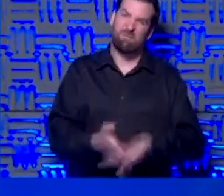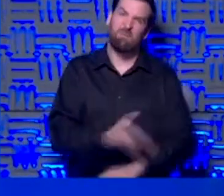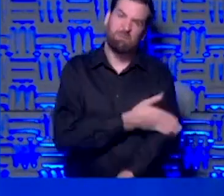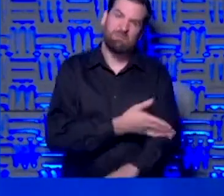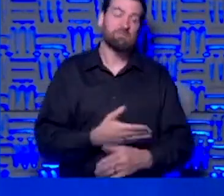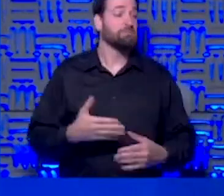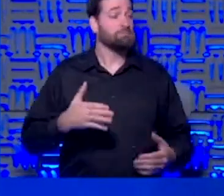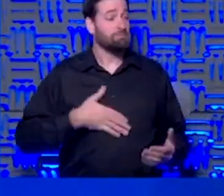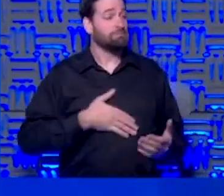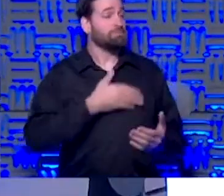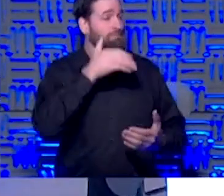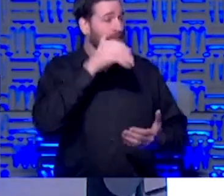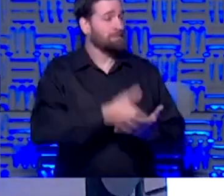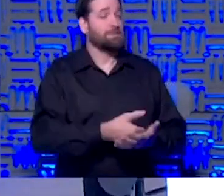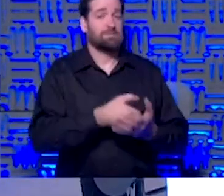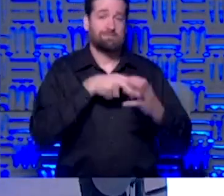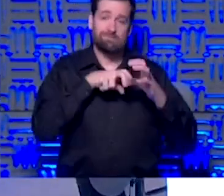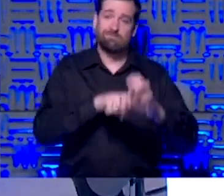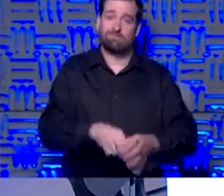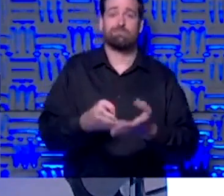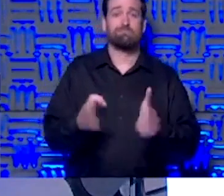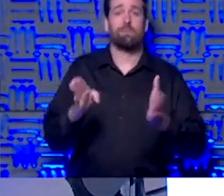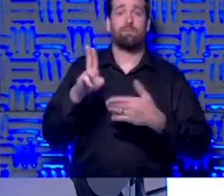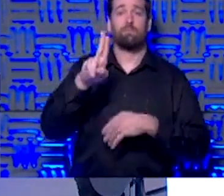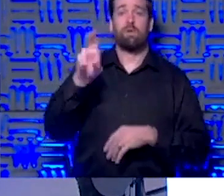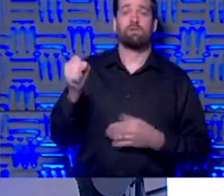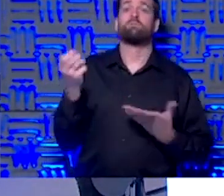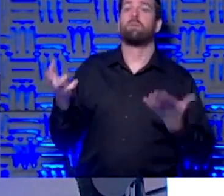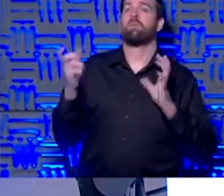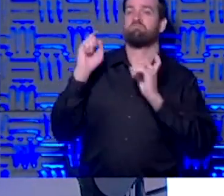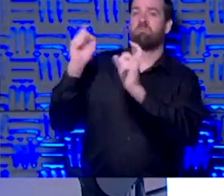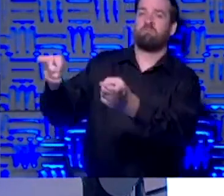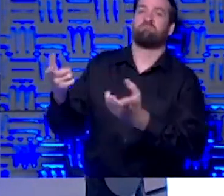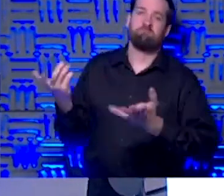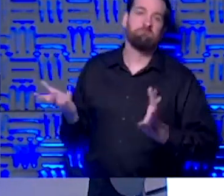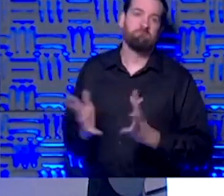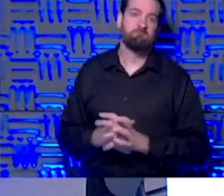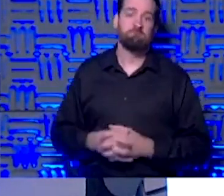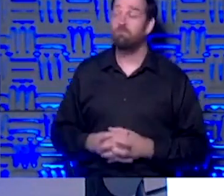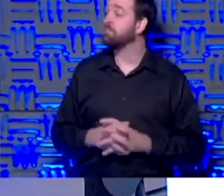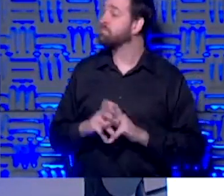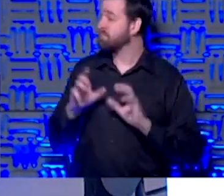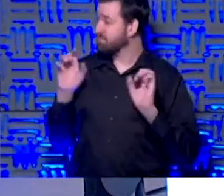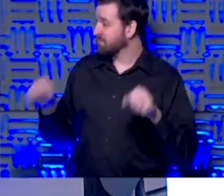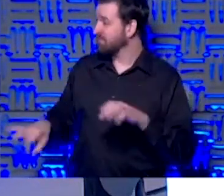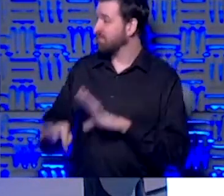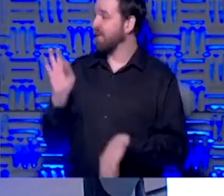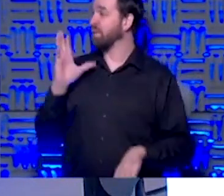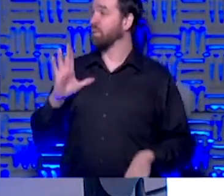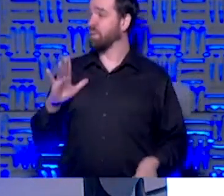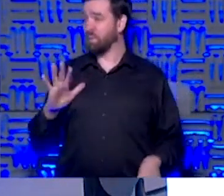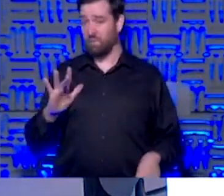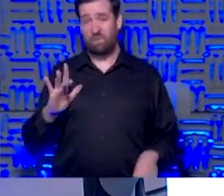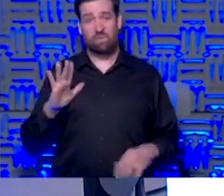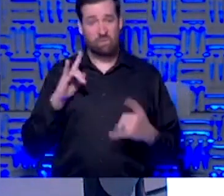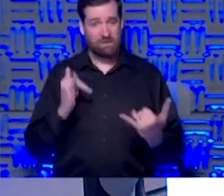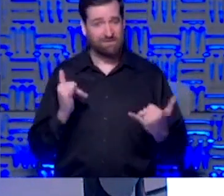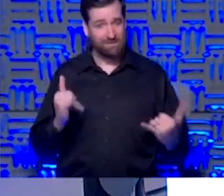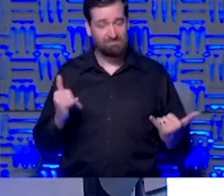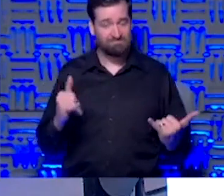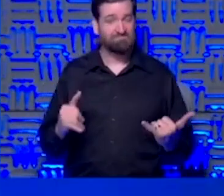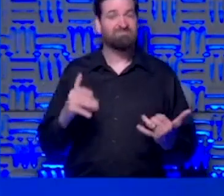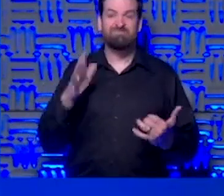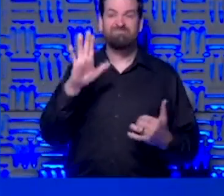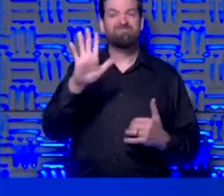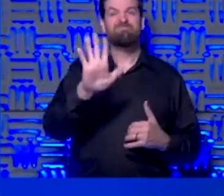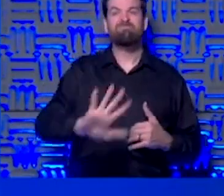son rides the public school bus, so I may get him some eye protection as well. You know what? And you can find some cool looking eye protection out there right now, and they're like